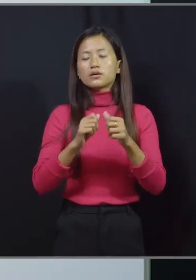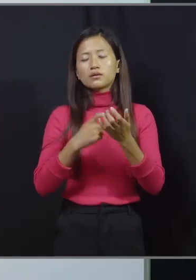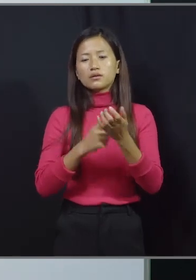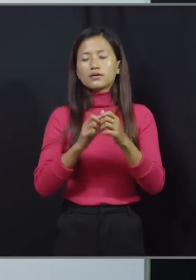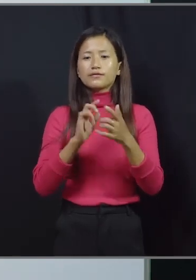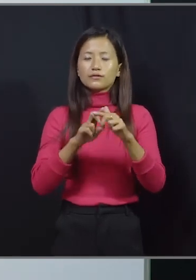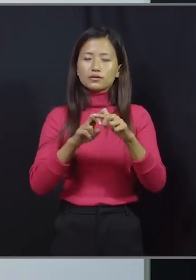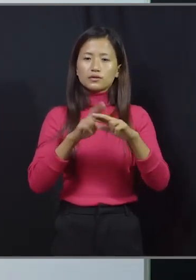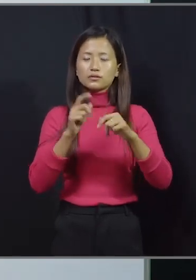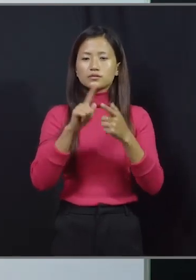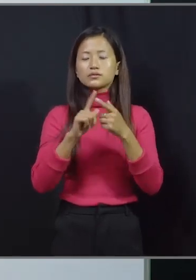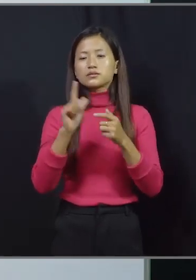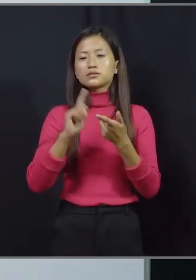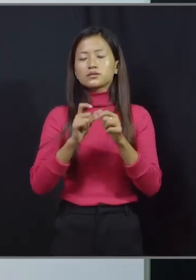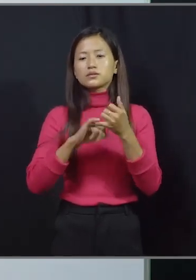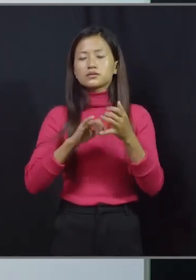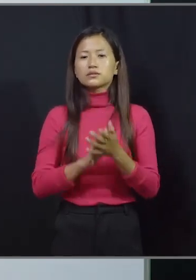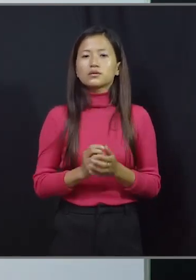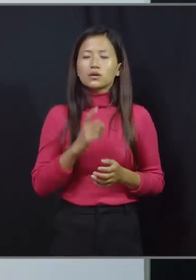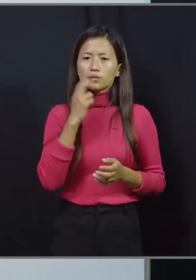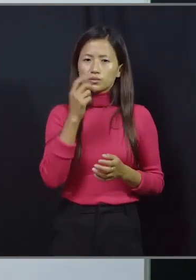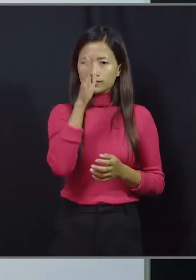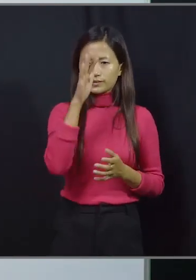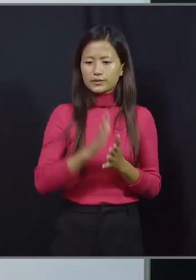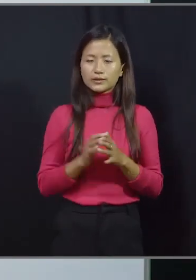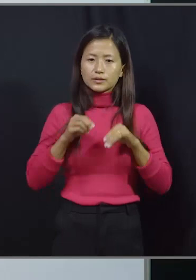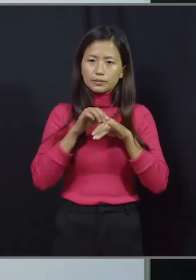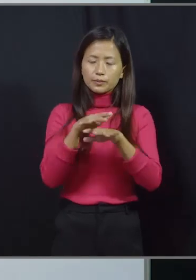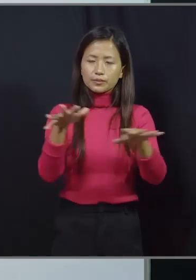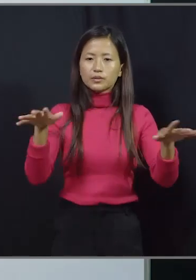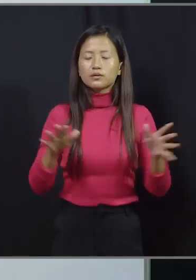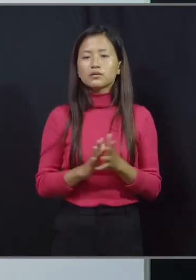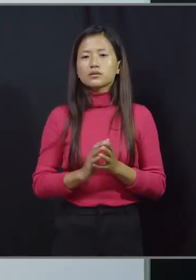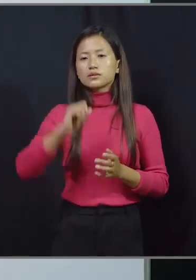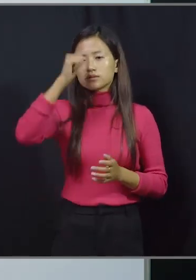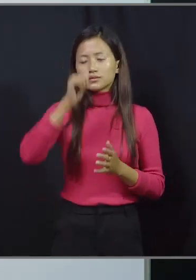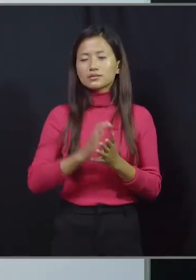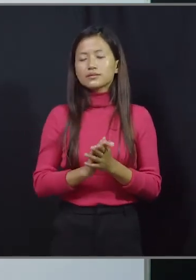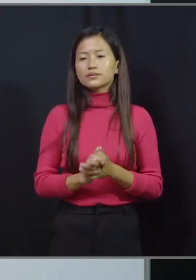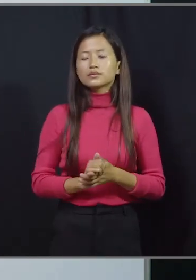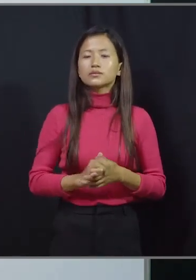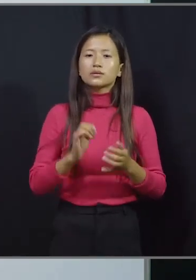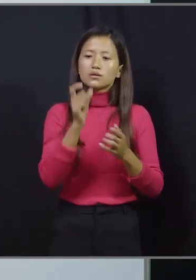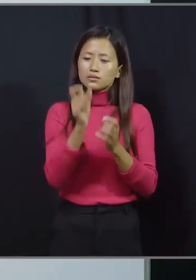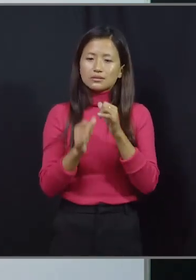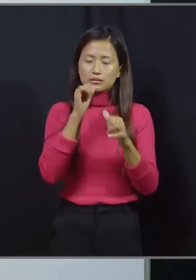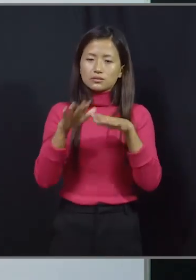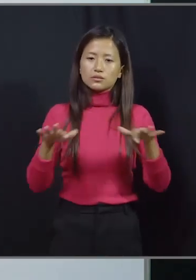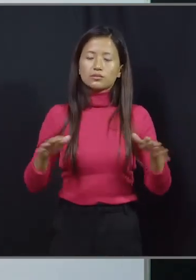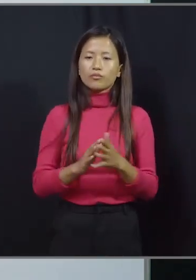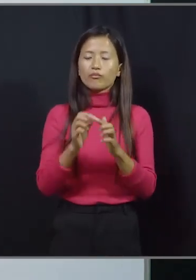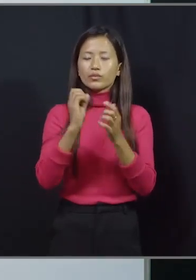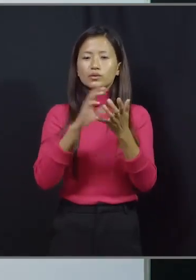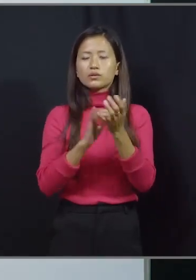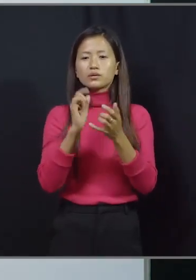the immediate cause. So there was a rumor spreading amongst the Indian sepoys that the new cartridges which